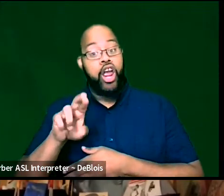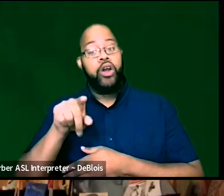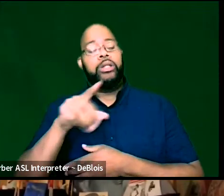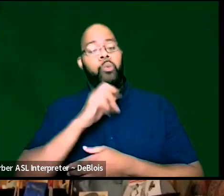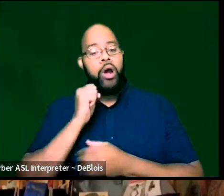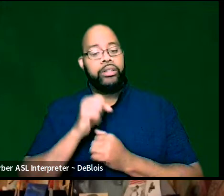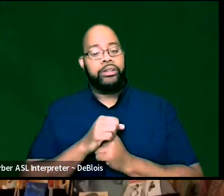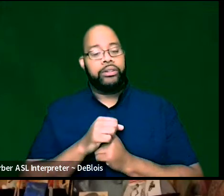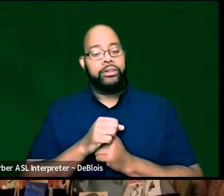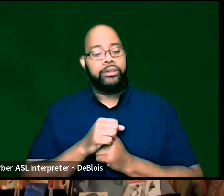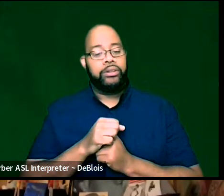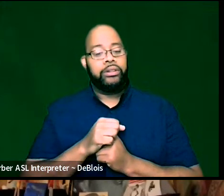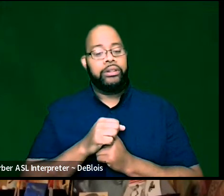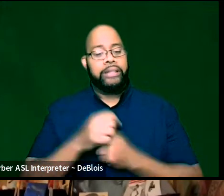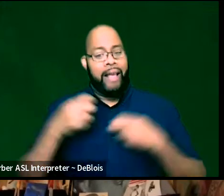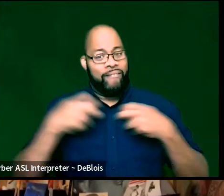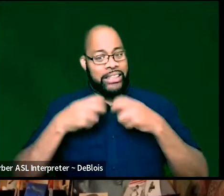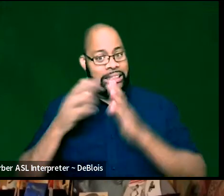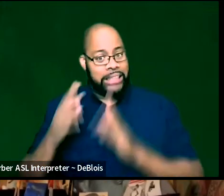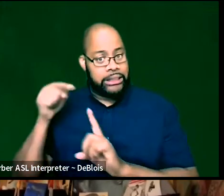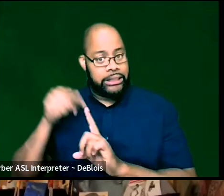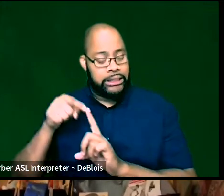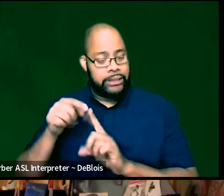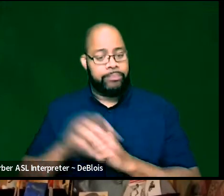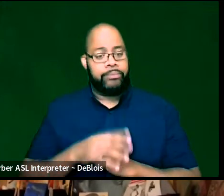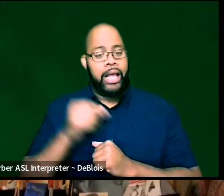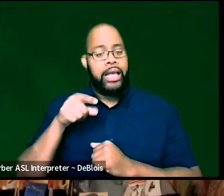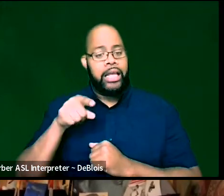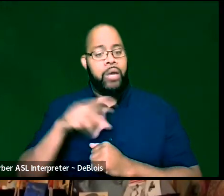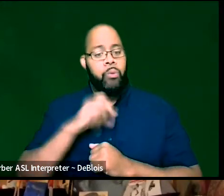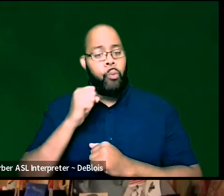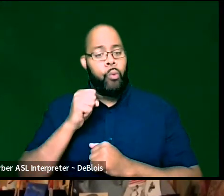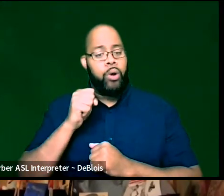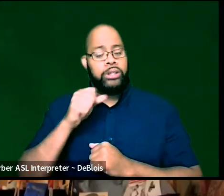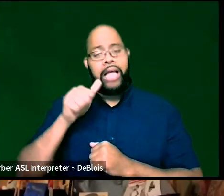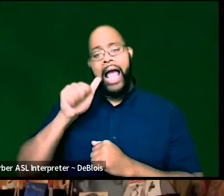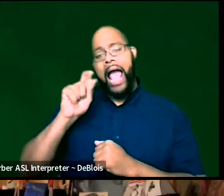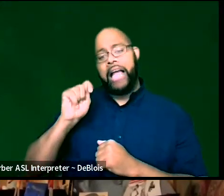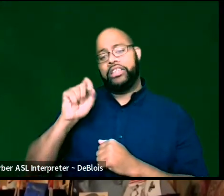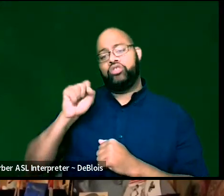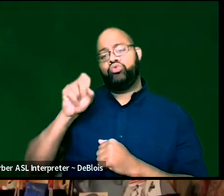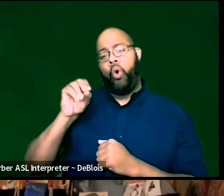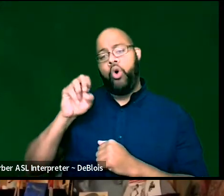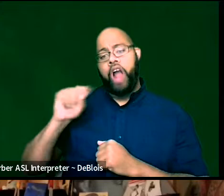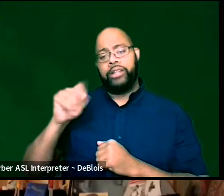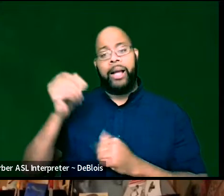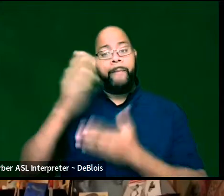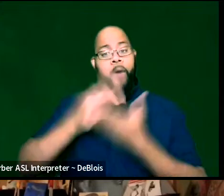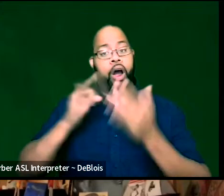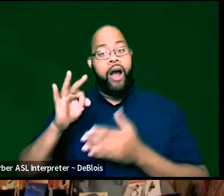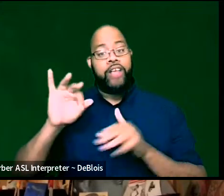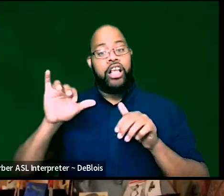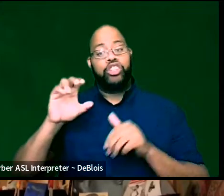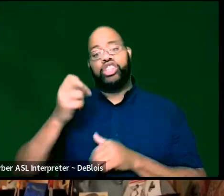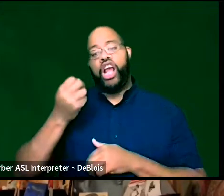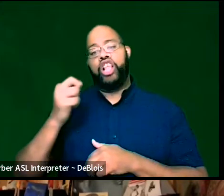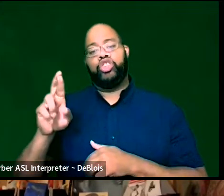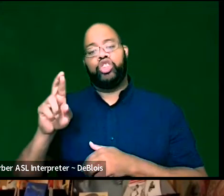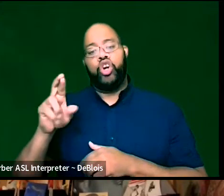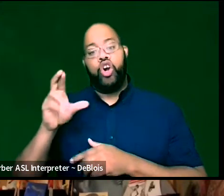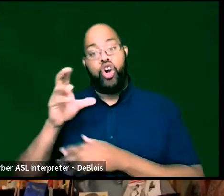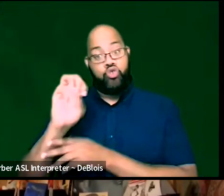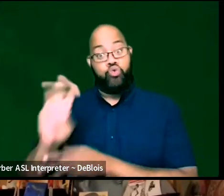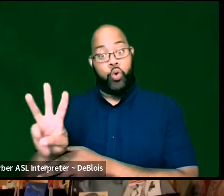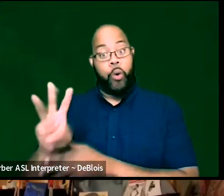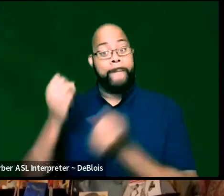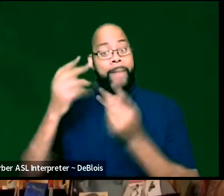was a physicist and he was an astronaut, and he was a part of the Challenger crew. Now,